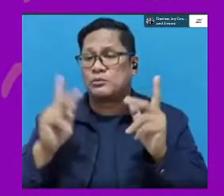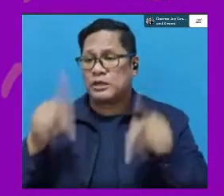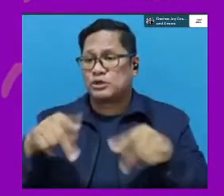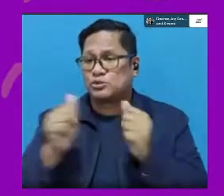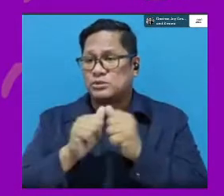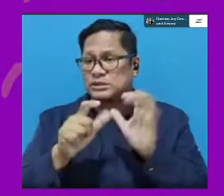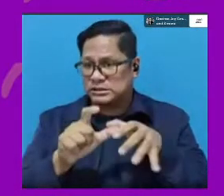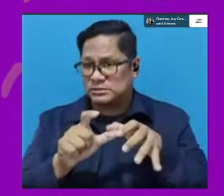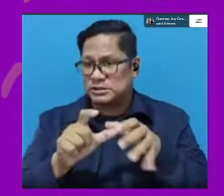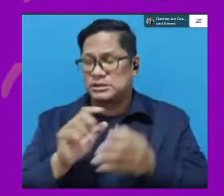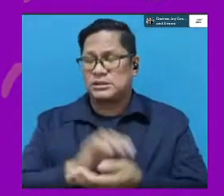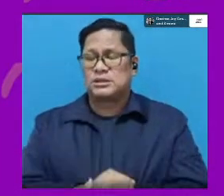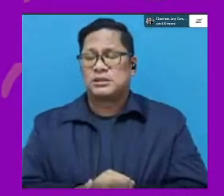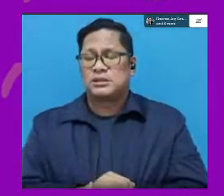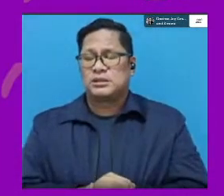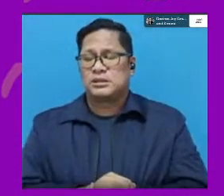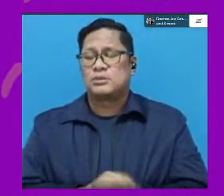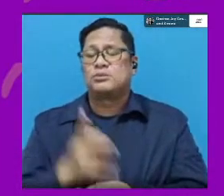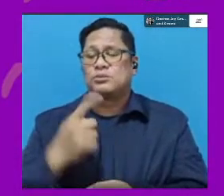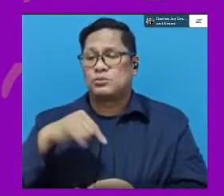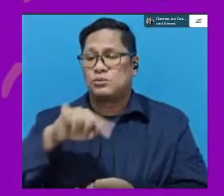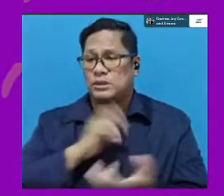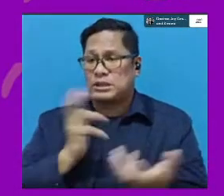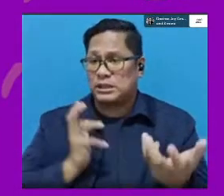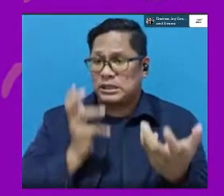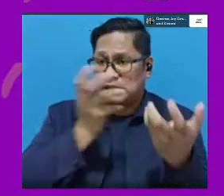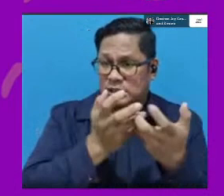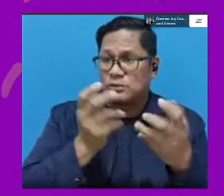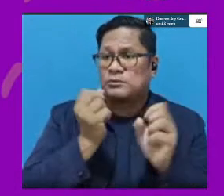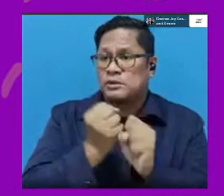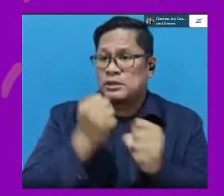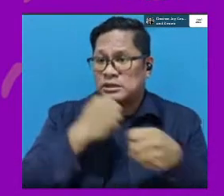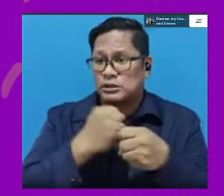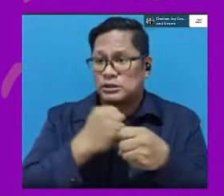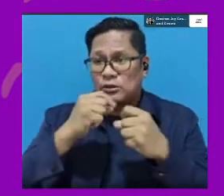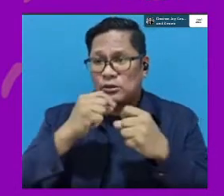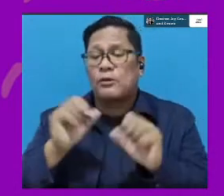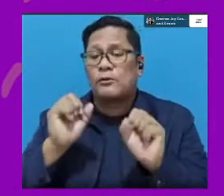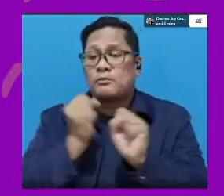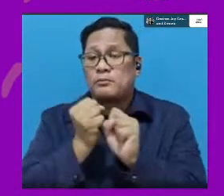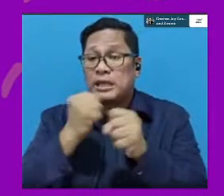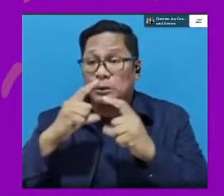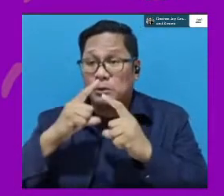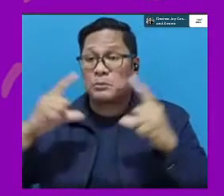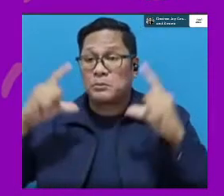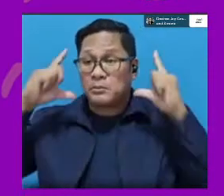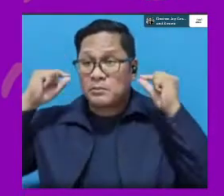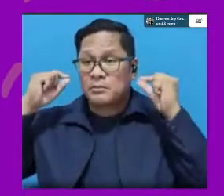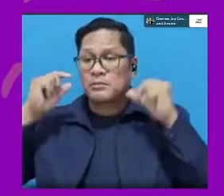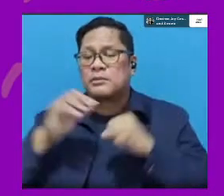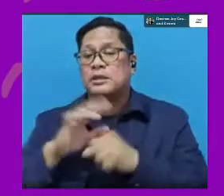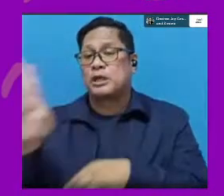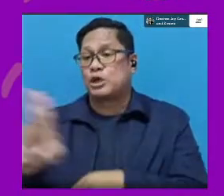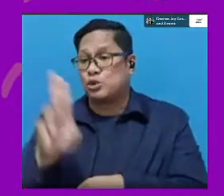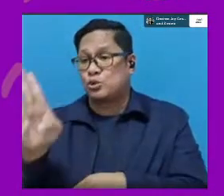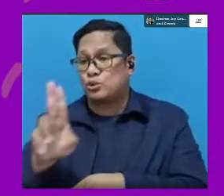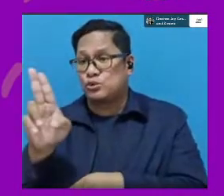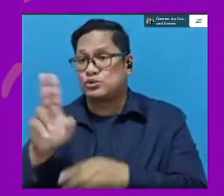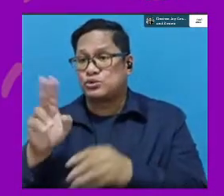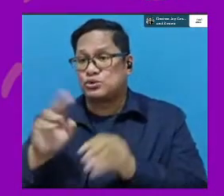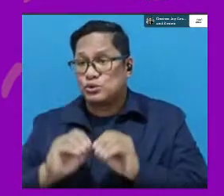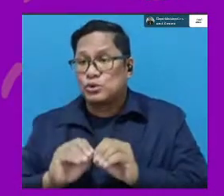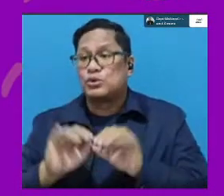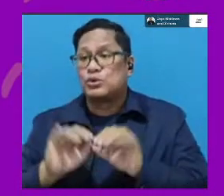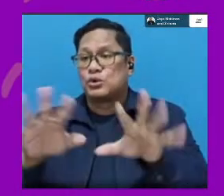disabilities. We engaged them in the production of face masks that were used to that we distribute freely